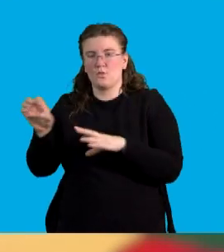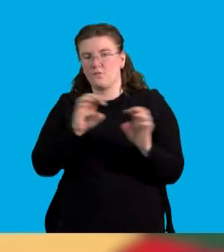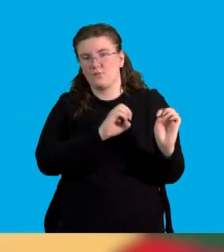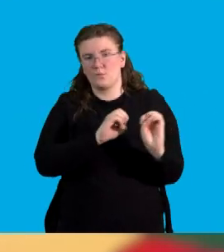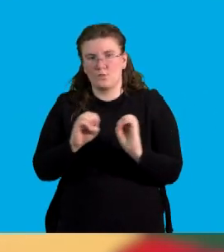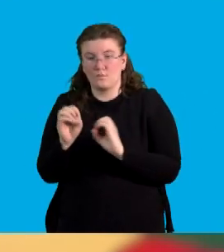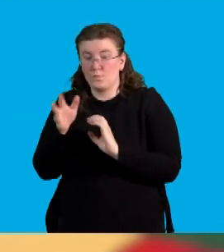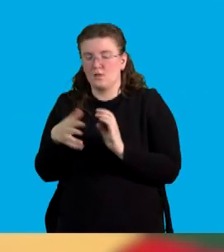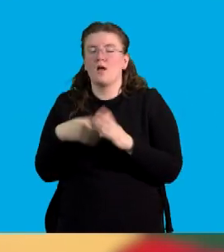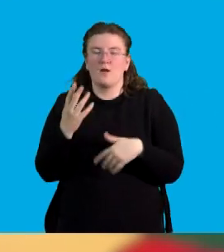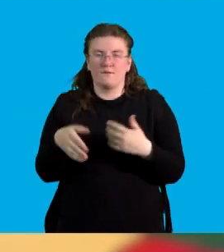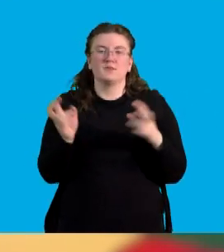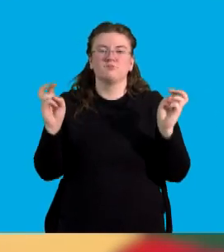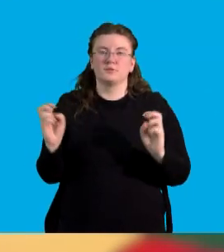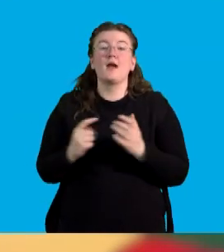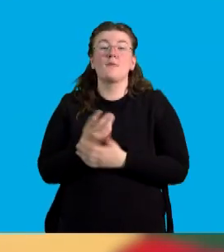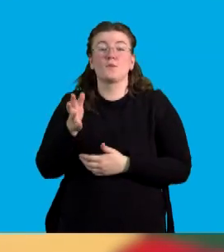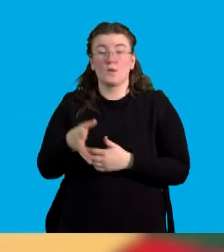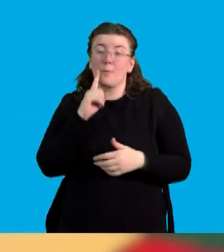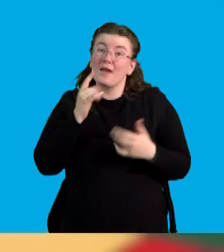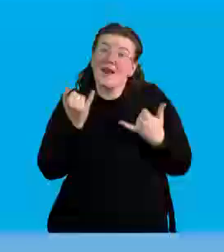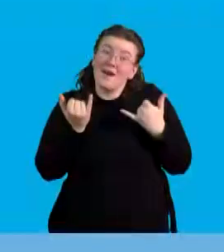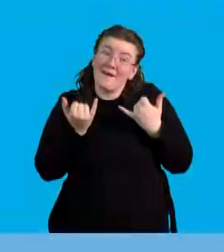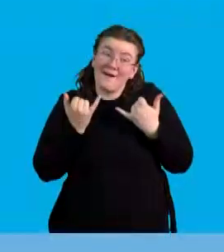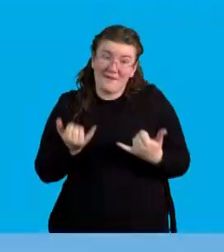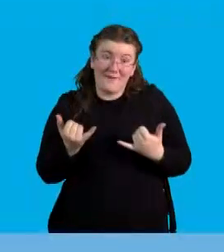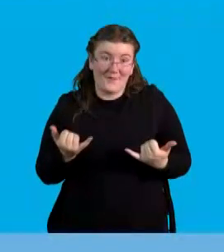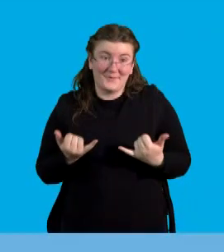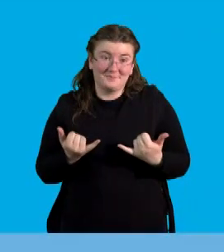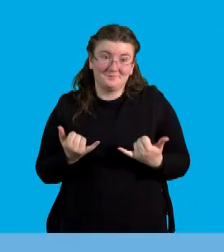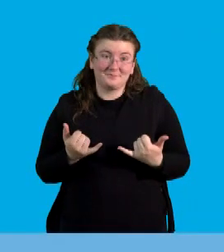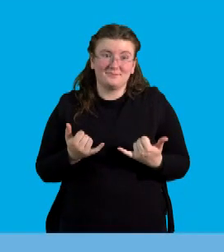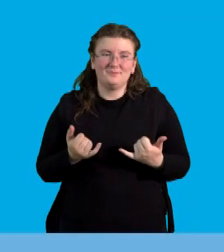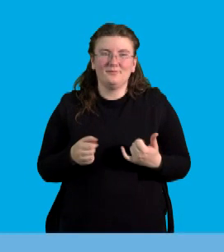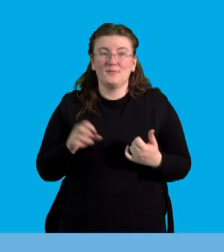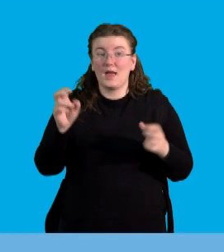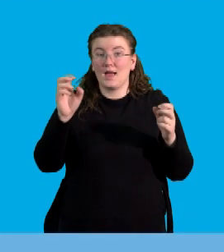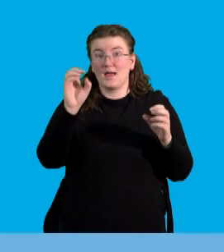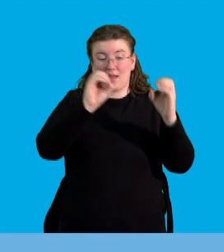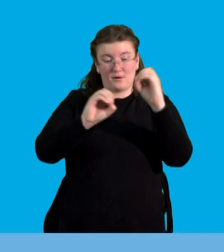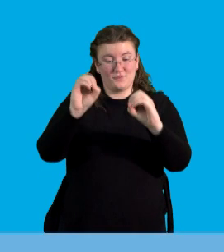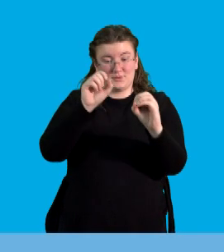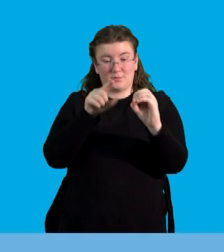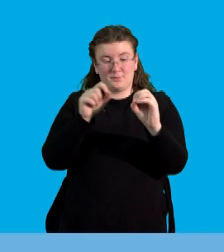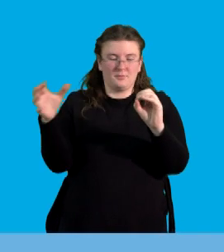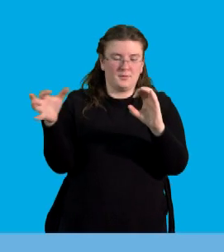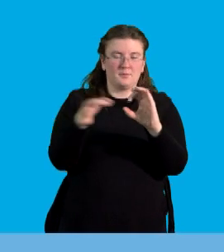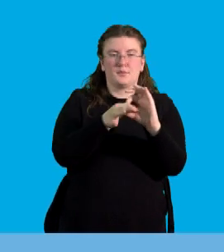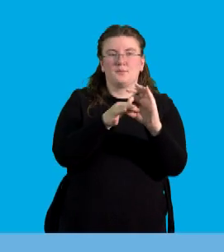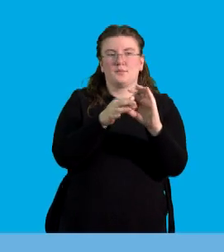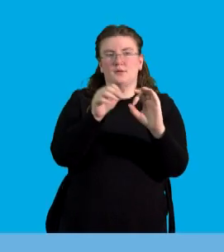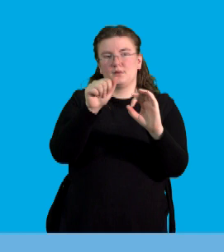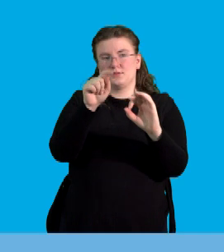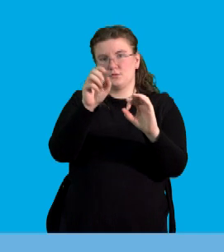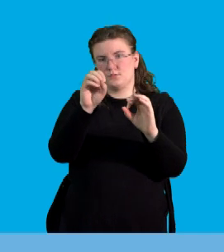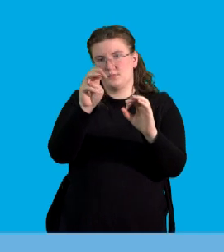we are generating the electric current. Now, in this case, because now those atoms, or those electrons, are